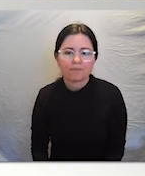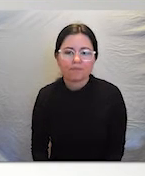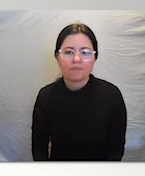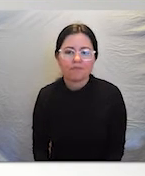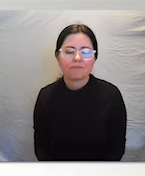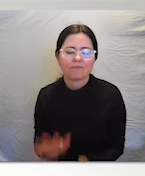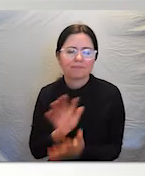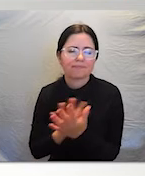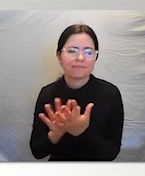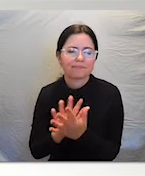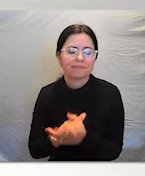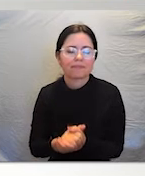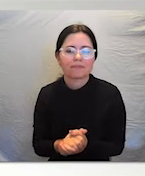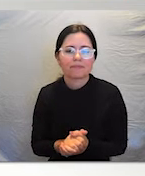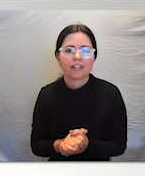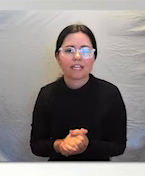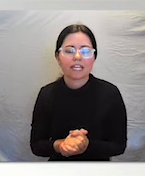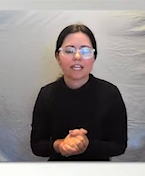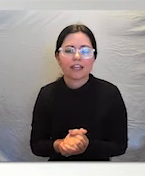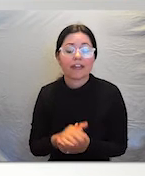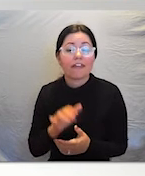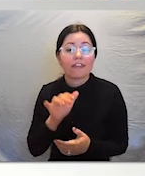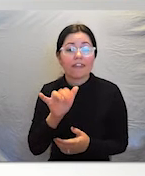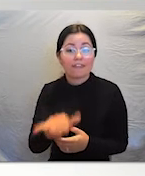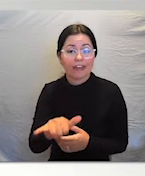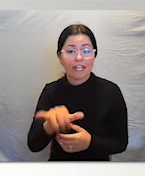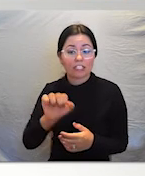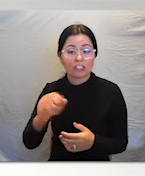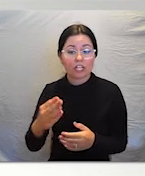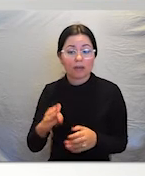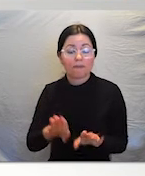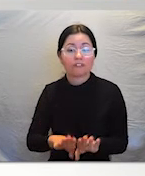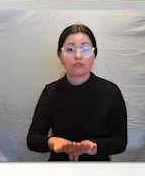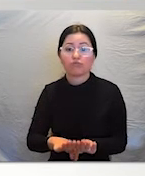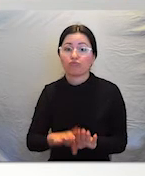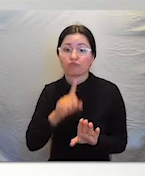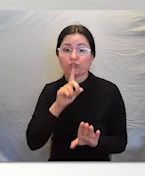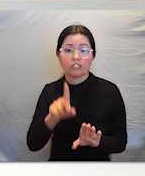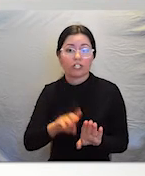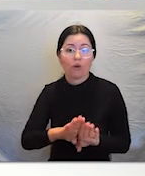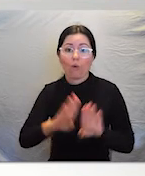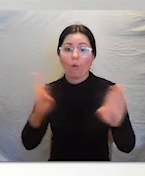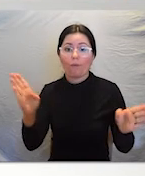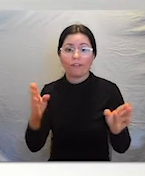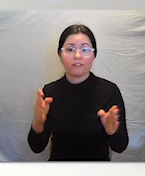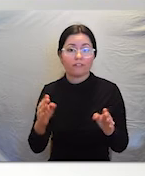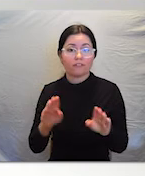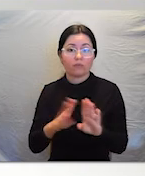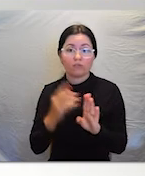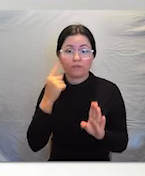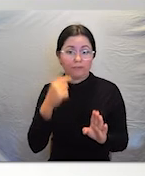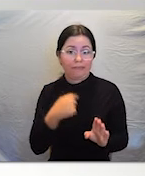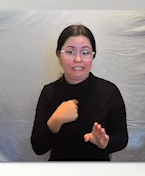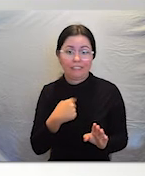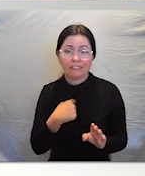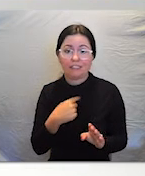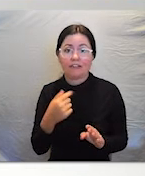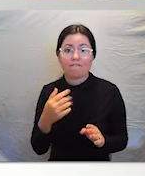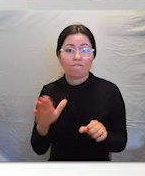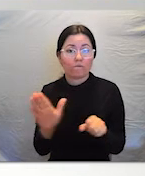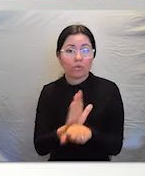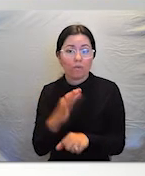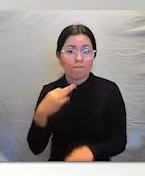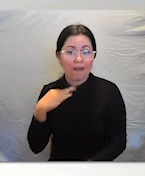And that has opened the doors to full benefits and helping people find employment